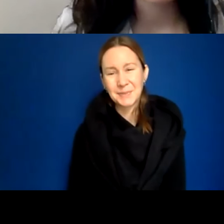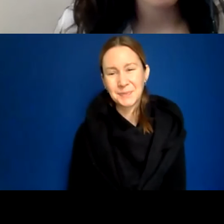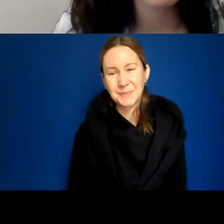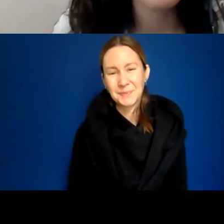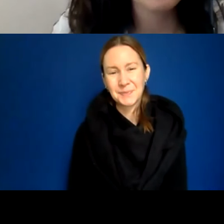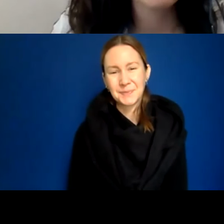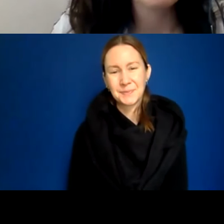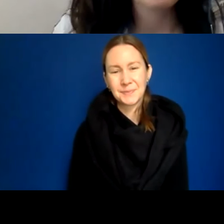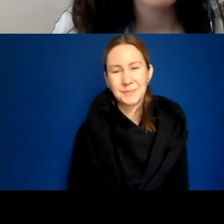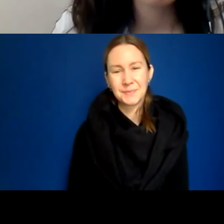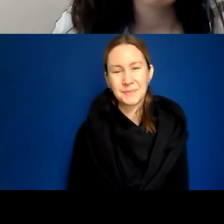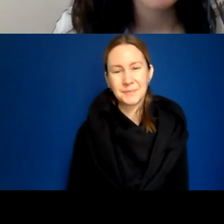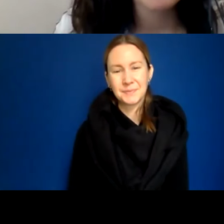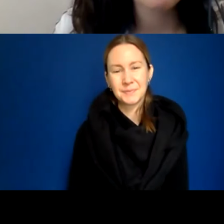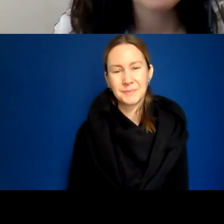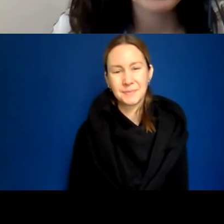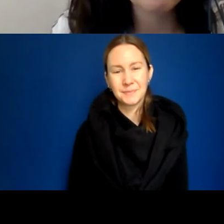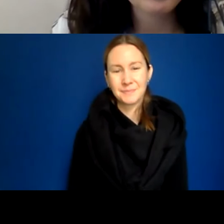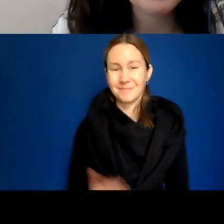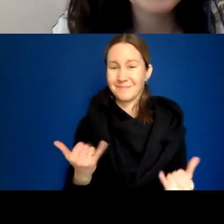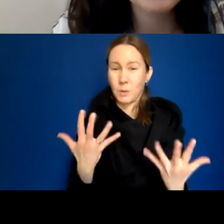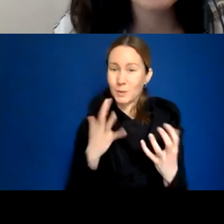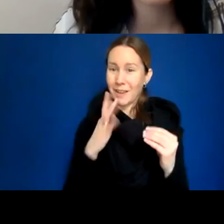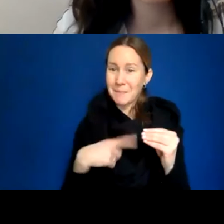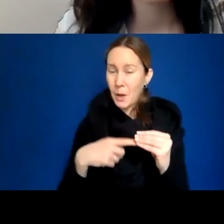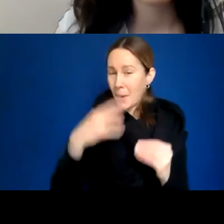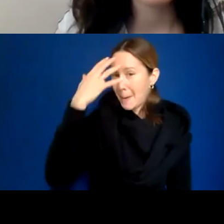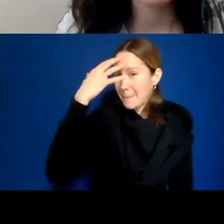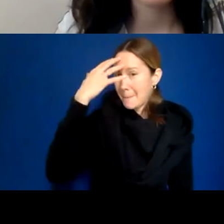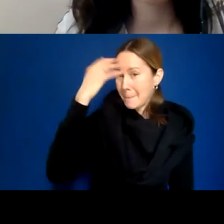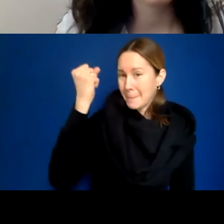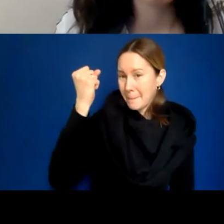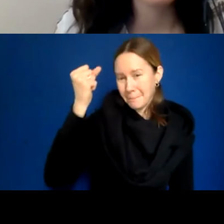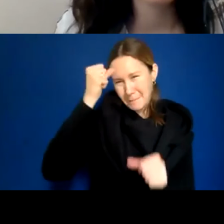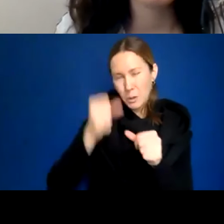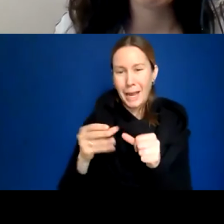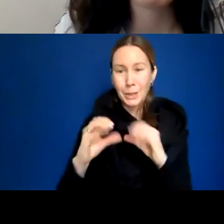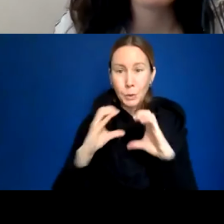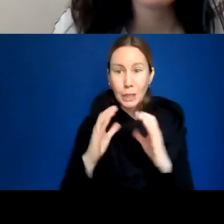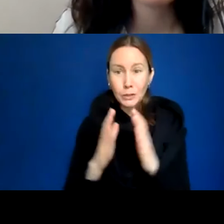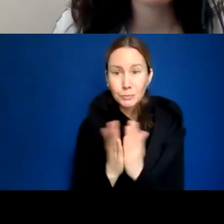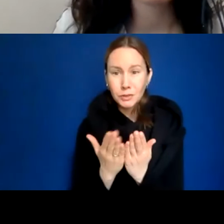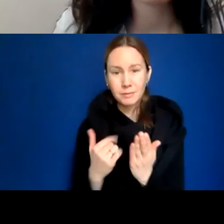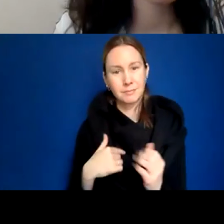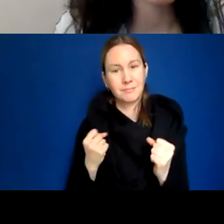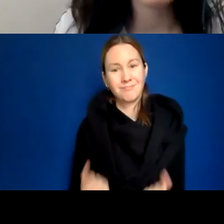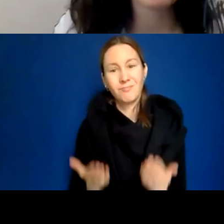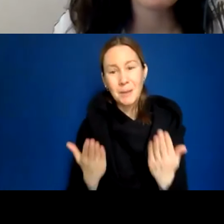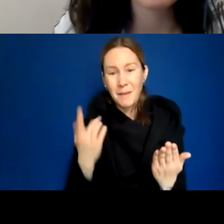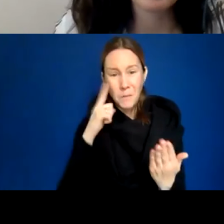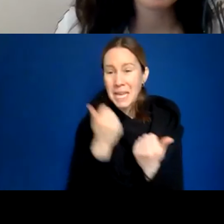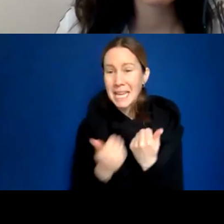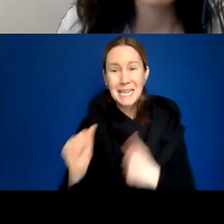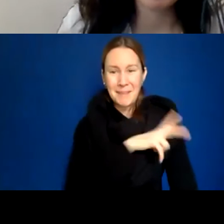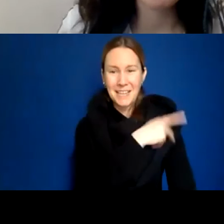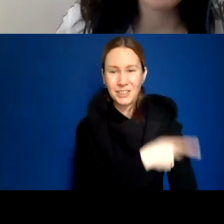So I want to talk with you all a bit about memory and communication books. This is something that I recommend to any patient who